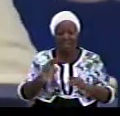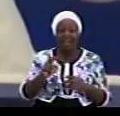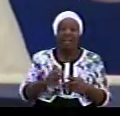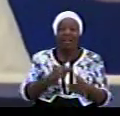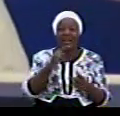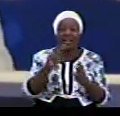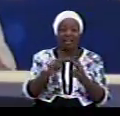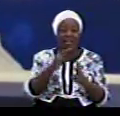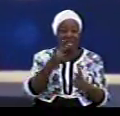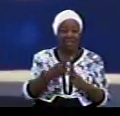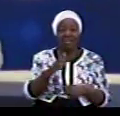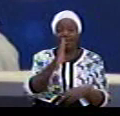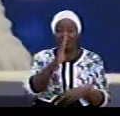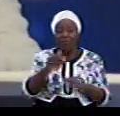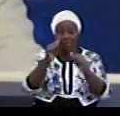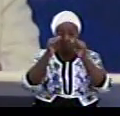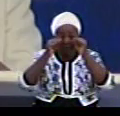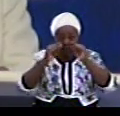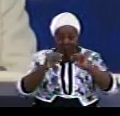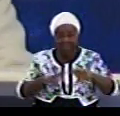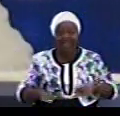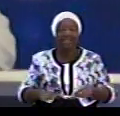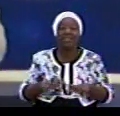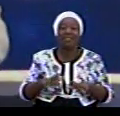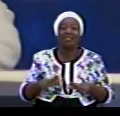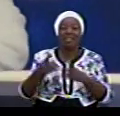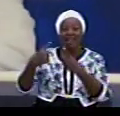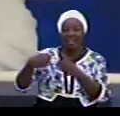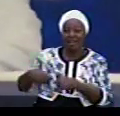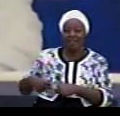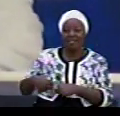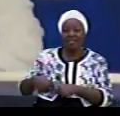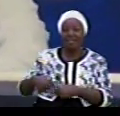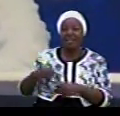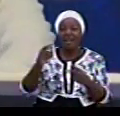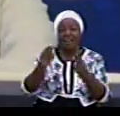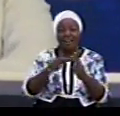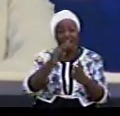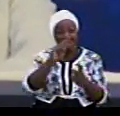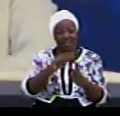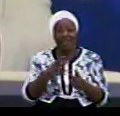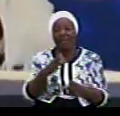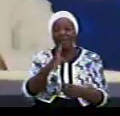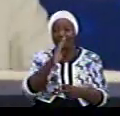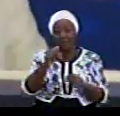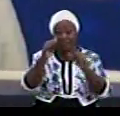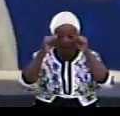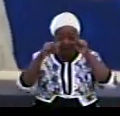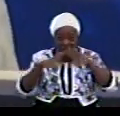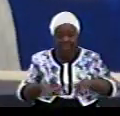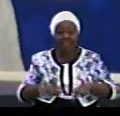faint-hearted. Neither be faint-hearted. What will happen?